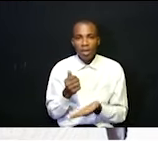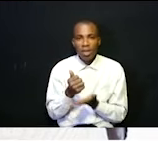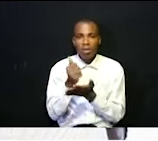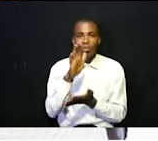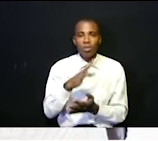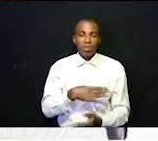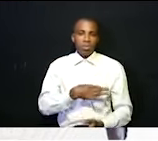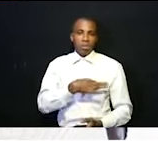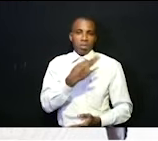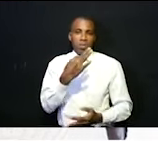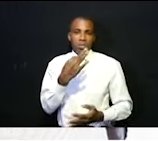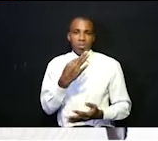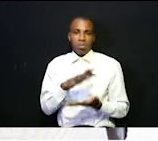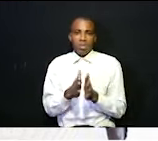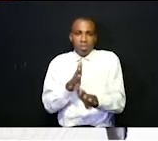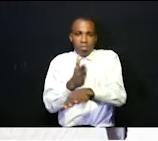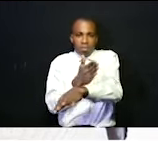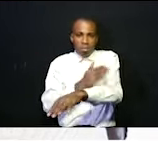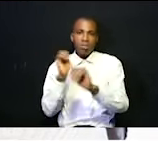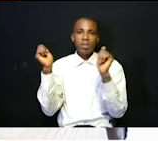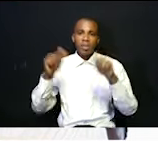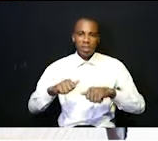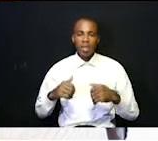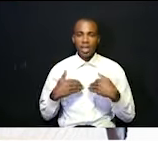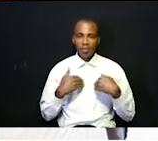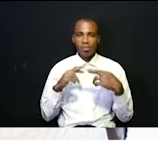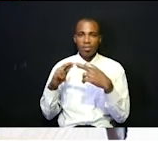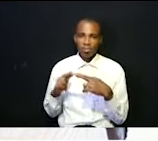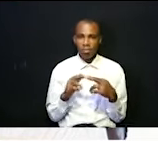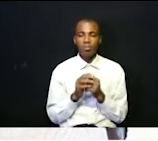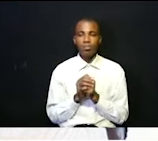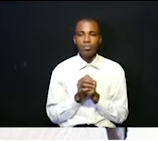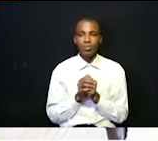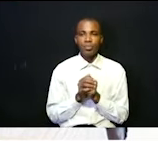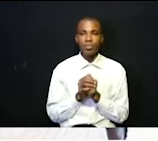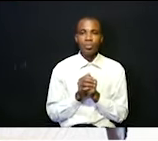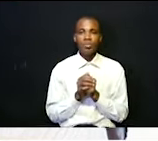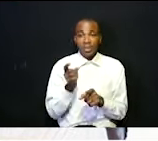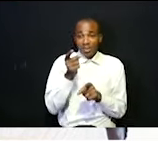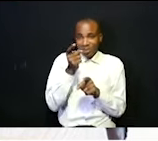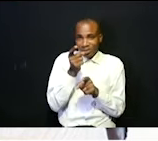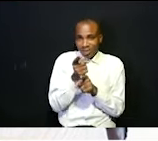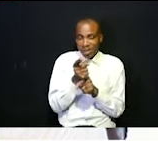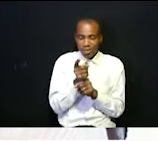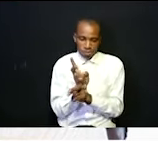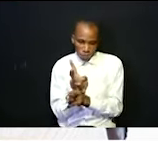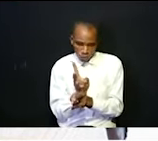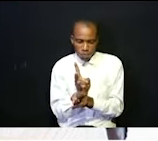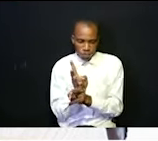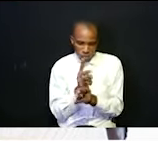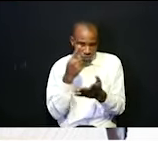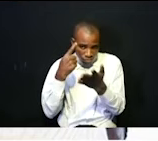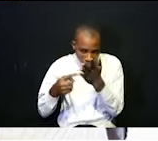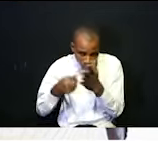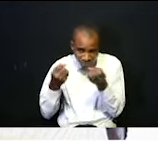well-being. Eni ye hunhun ma brabo ewa ayonkofa sunkumbia niya utitimua enye yi. You watch marriages. Wamodi ya shua